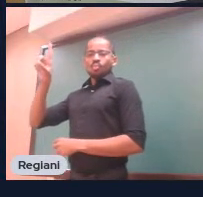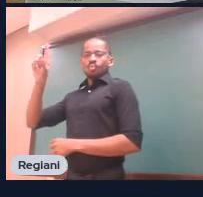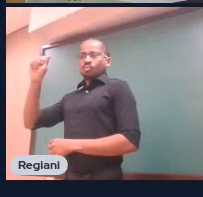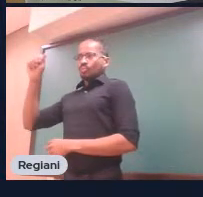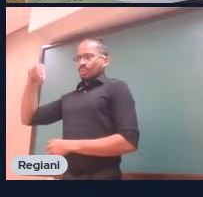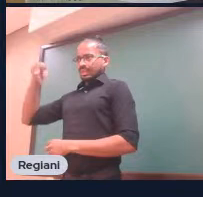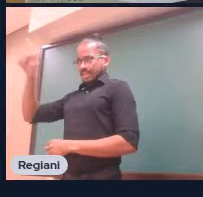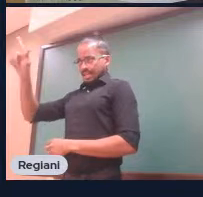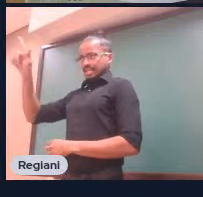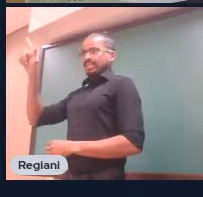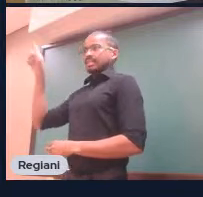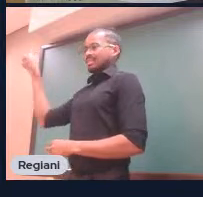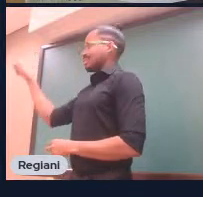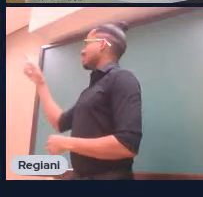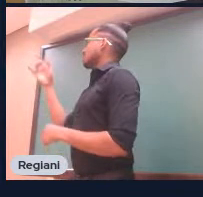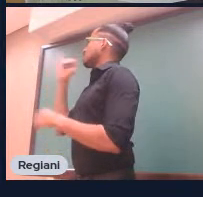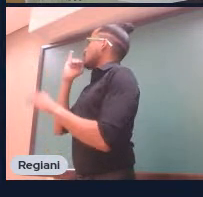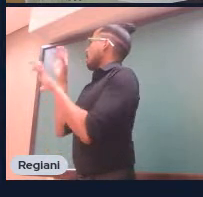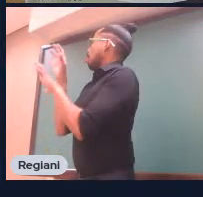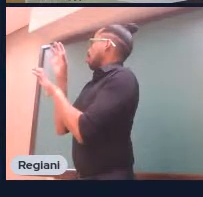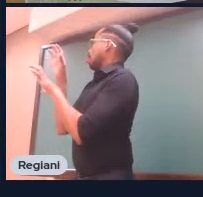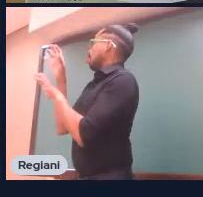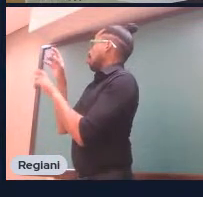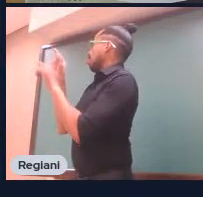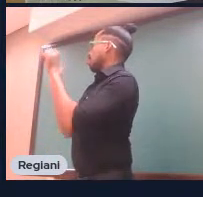is, sorry for the formatting,